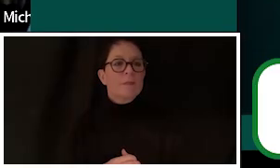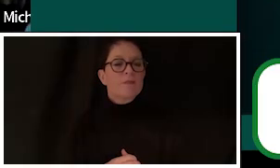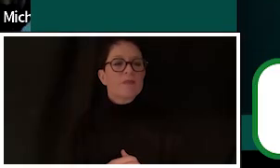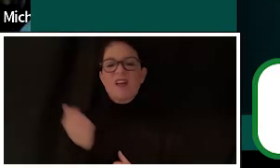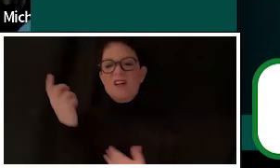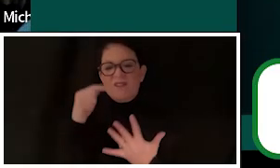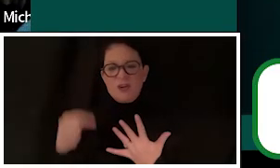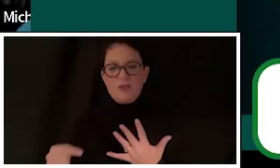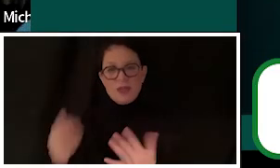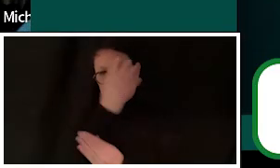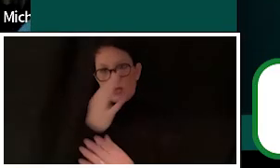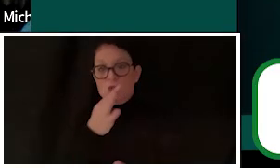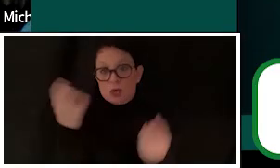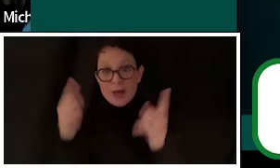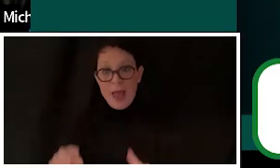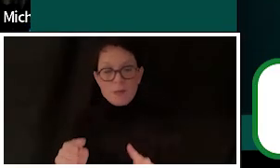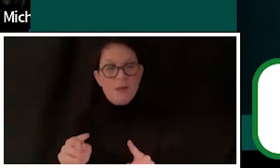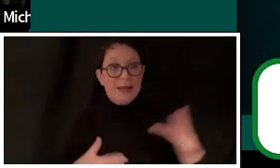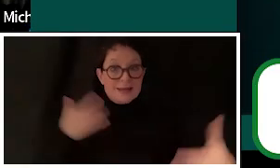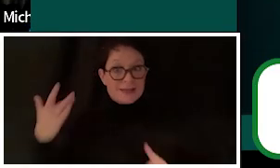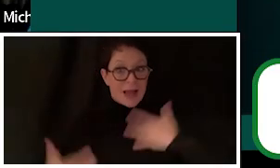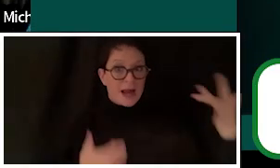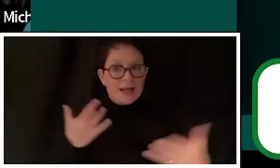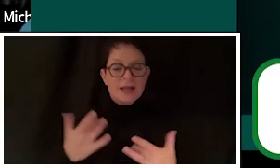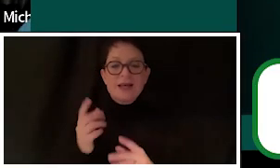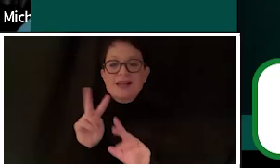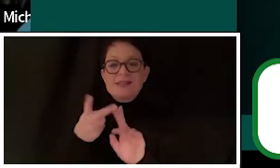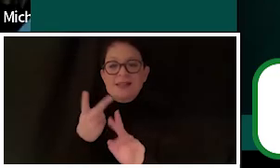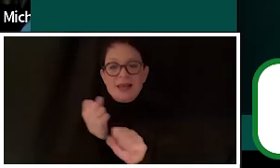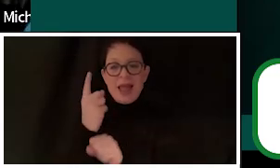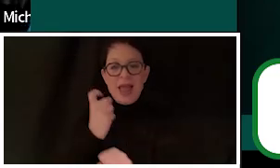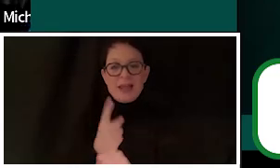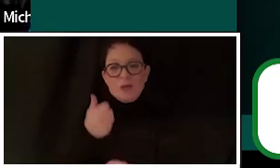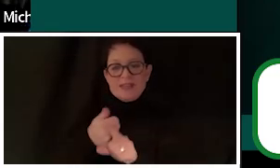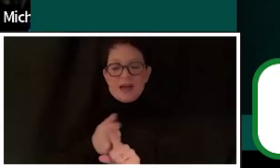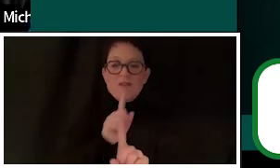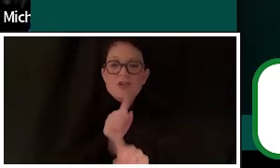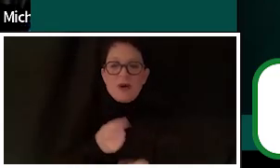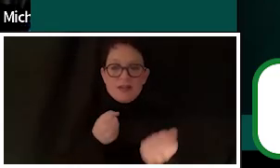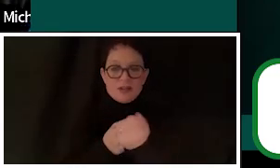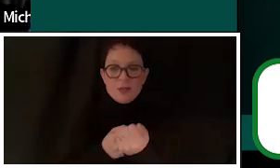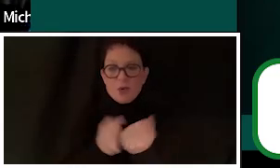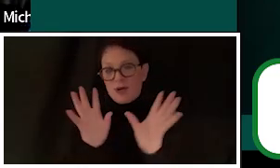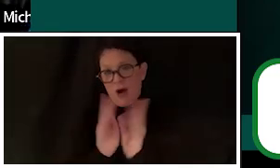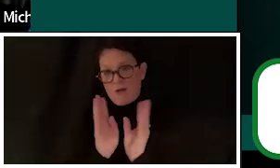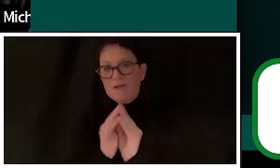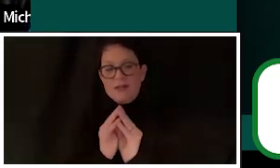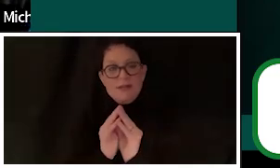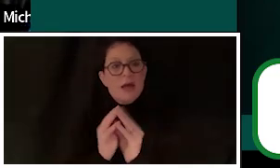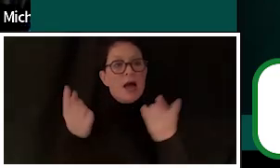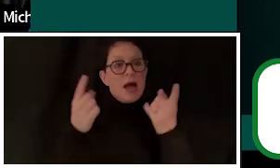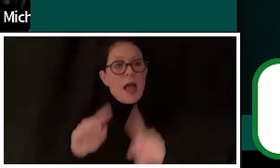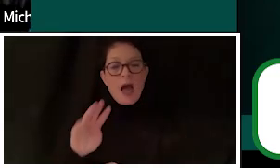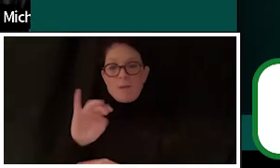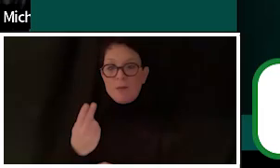Few things that we have coming up. Really excited about the second annual Self-Directed Support Conference. It will be